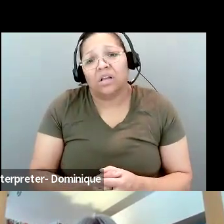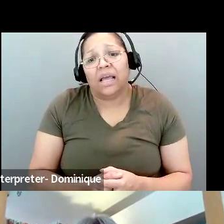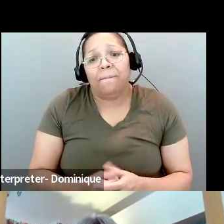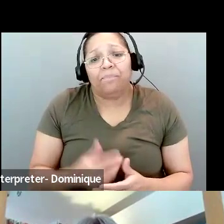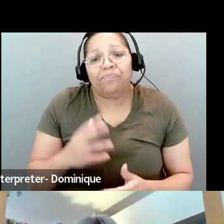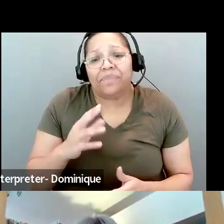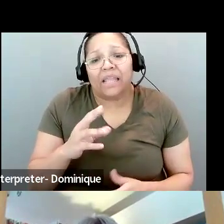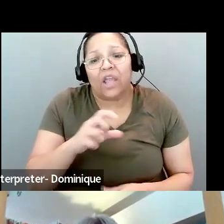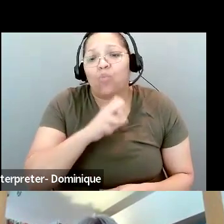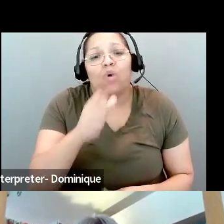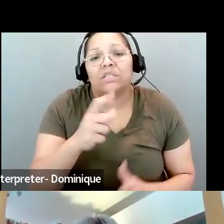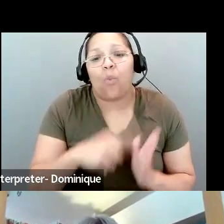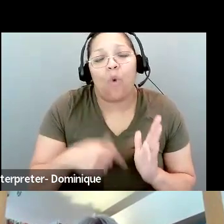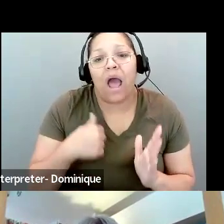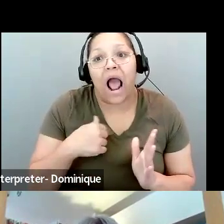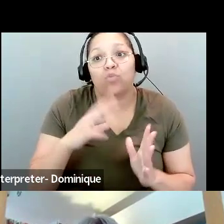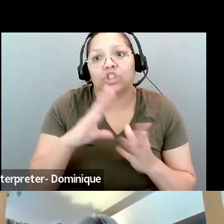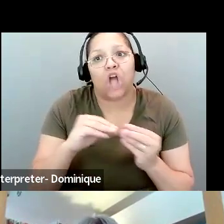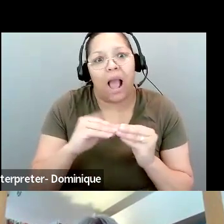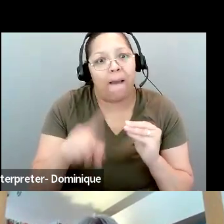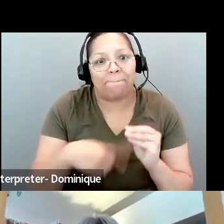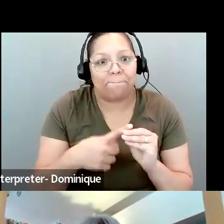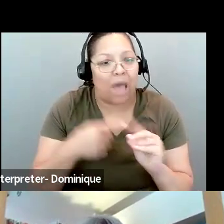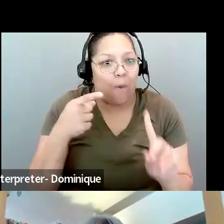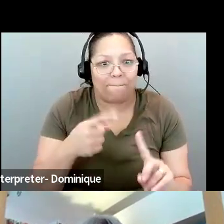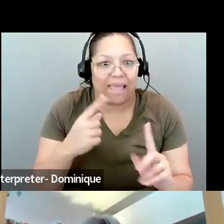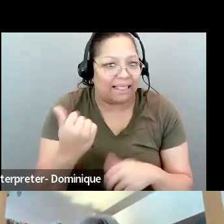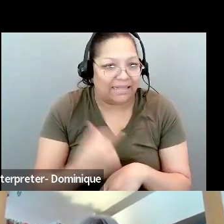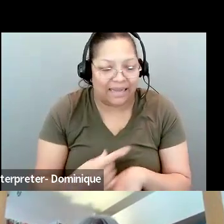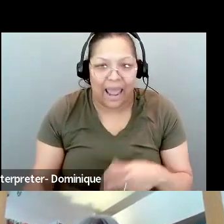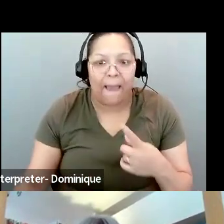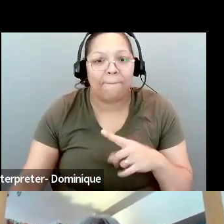It wasn't what I was going to be talking about mainly today, but